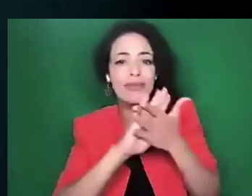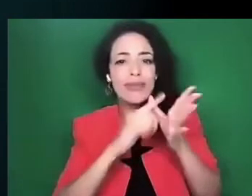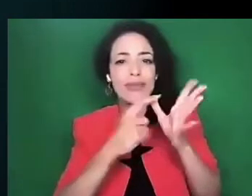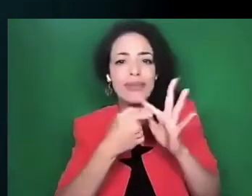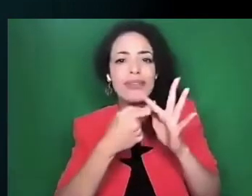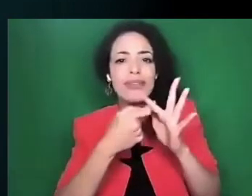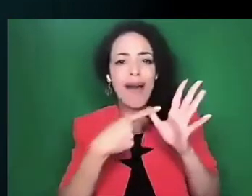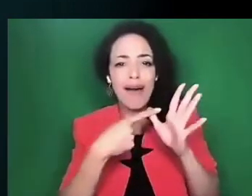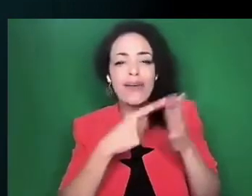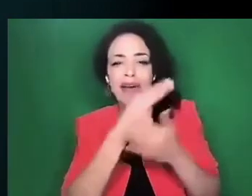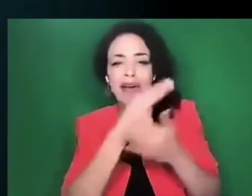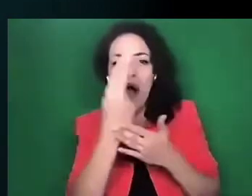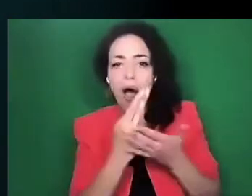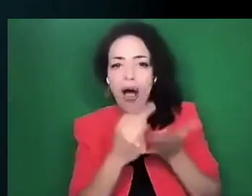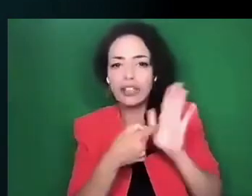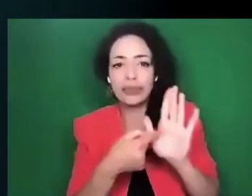Devika Singh.